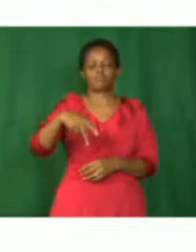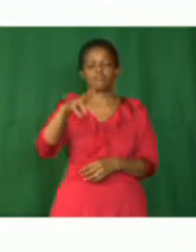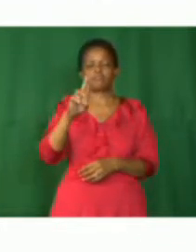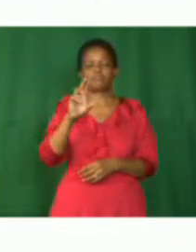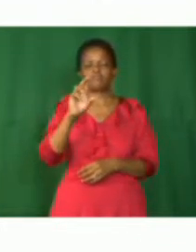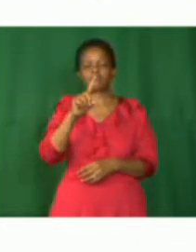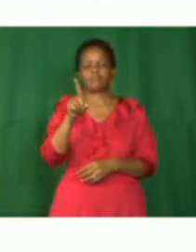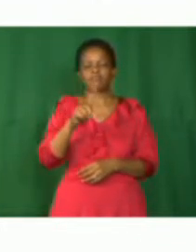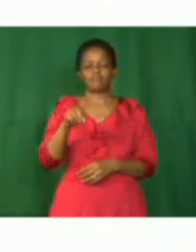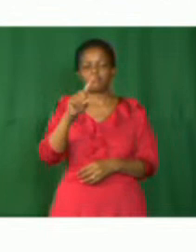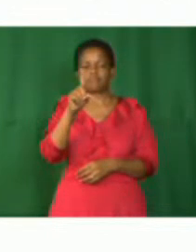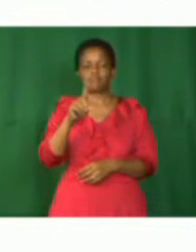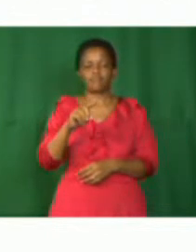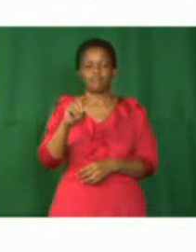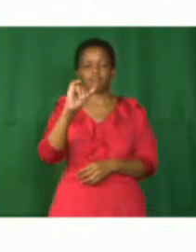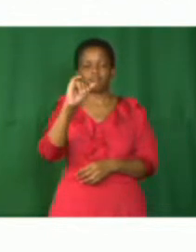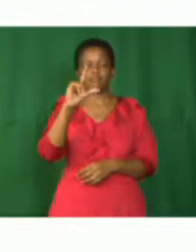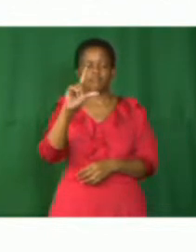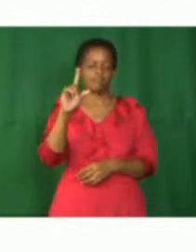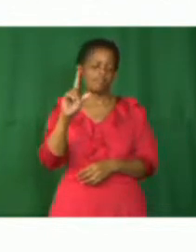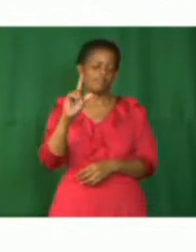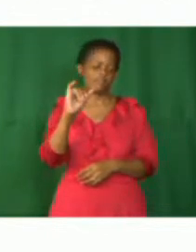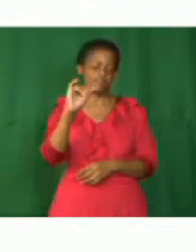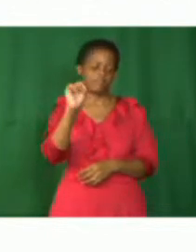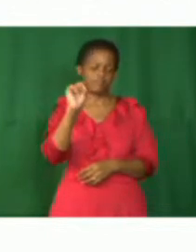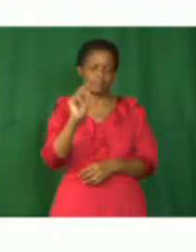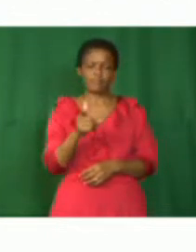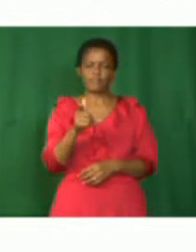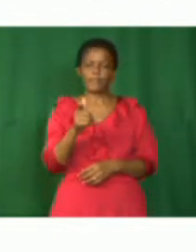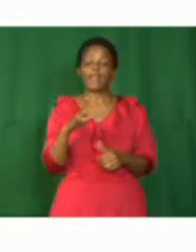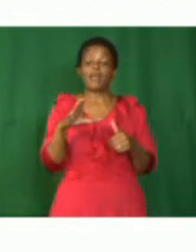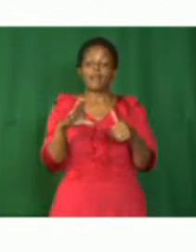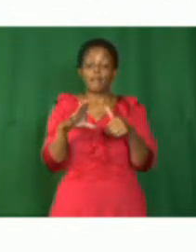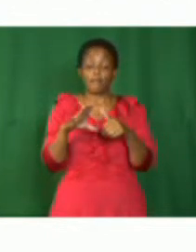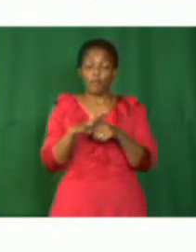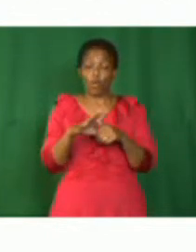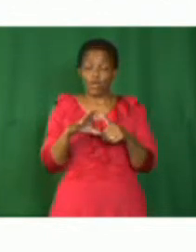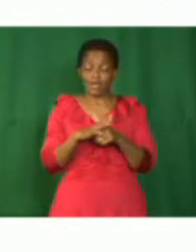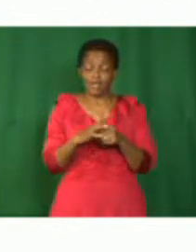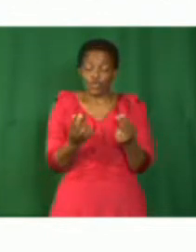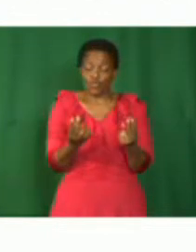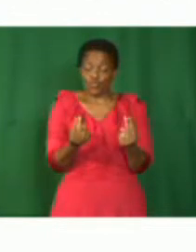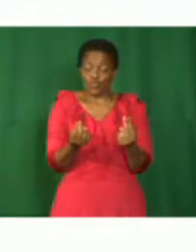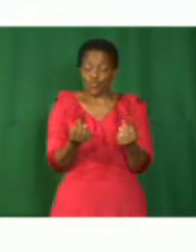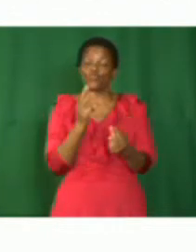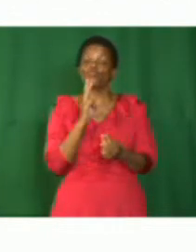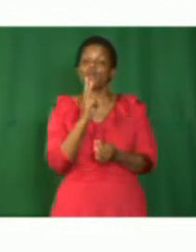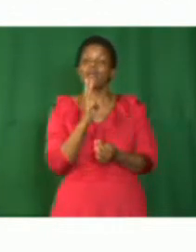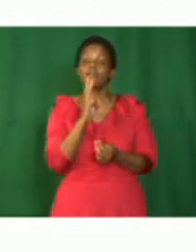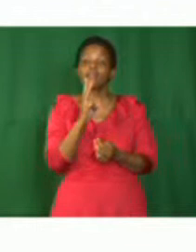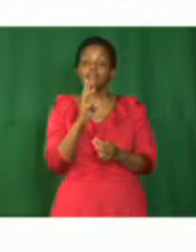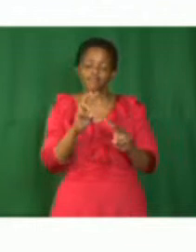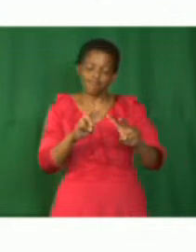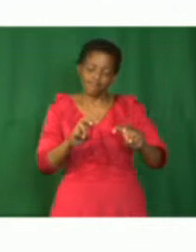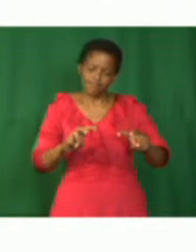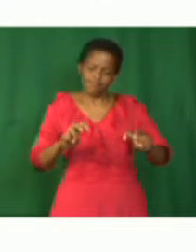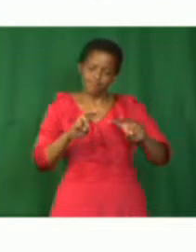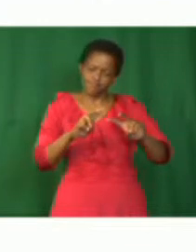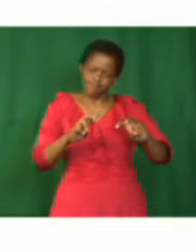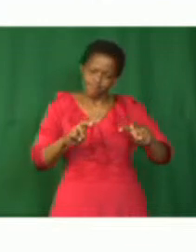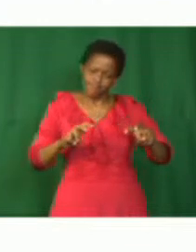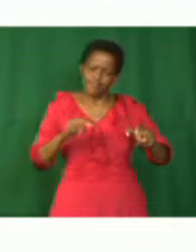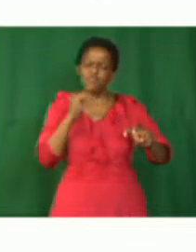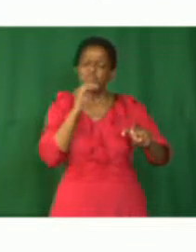as I said earlier on, it is important that as you read, you also look at the new words so that you can be able to